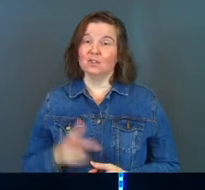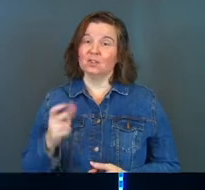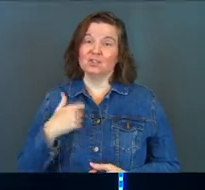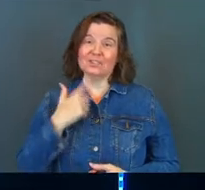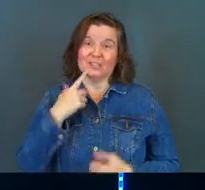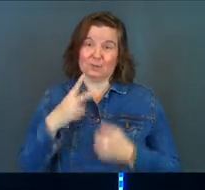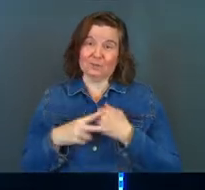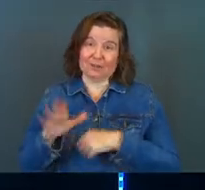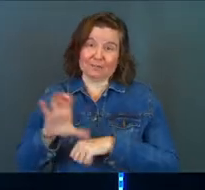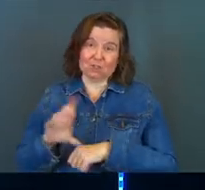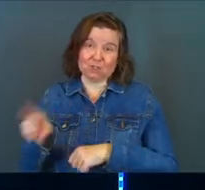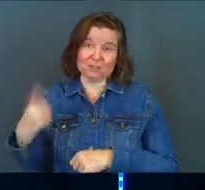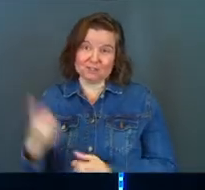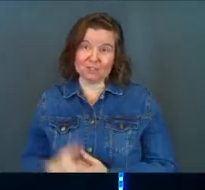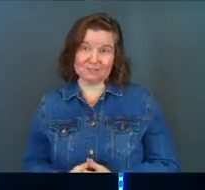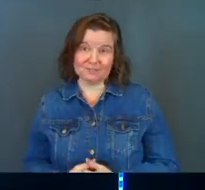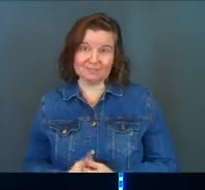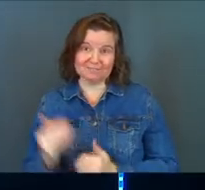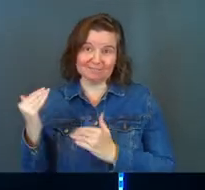You're just reserved at church,